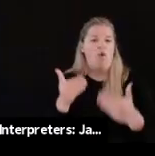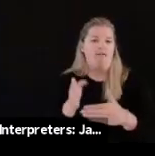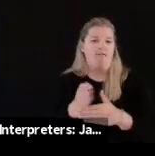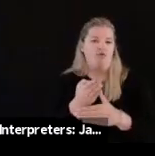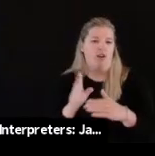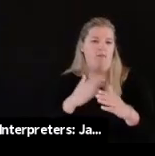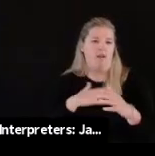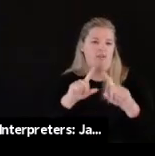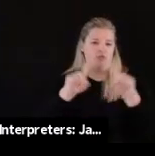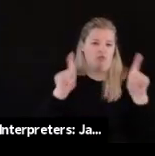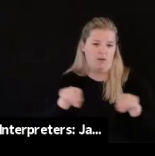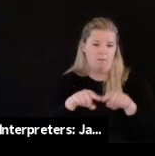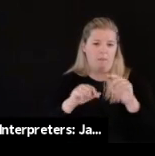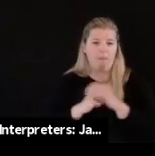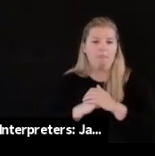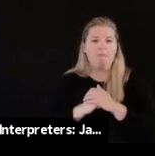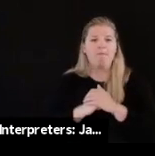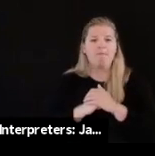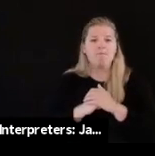this point.